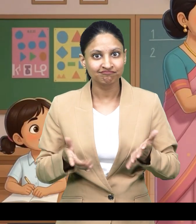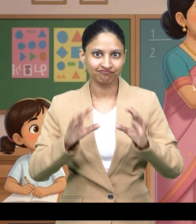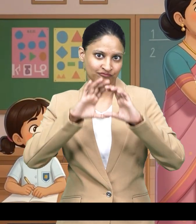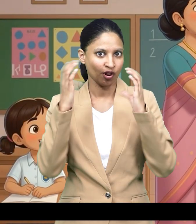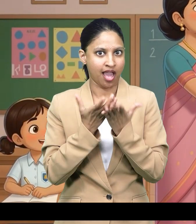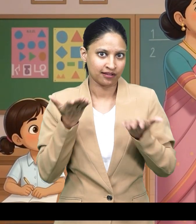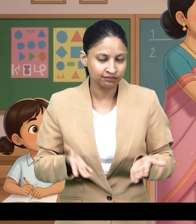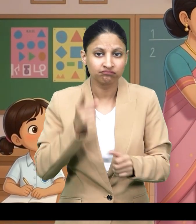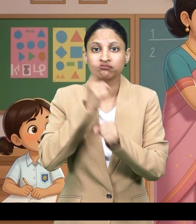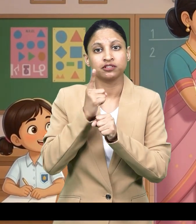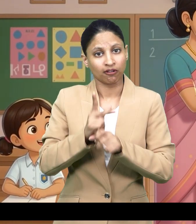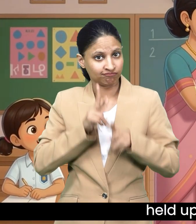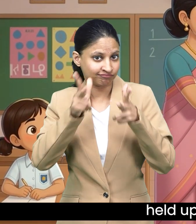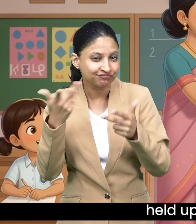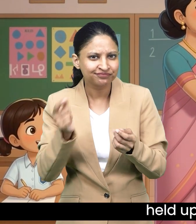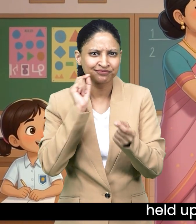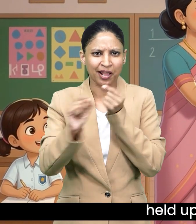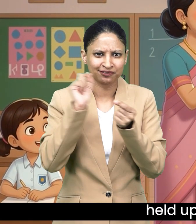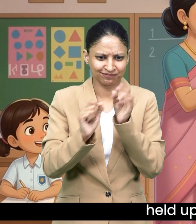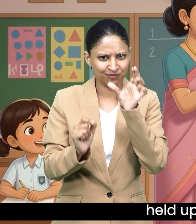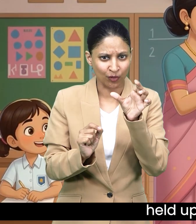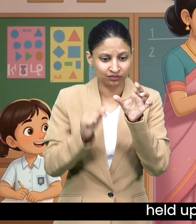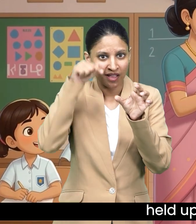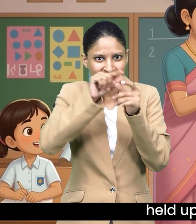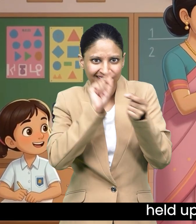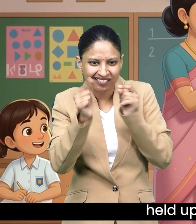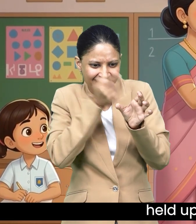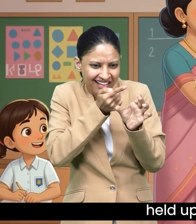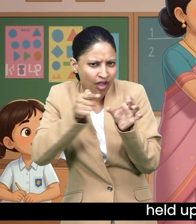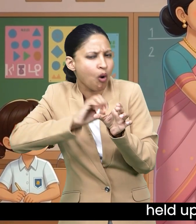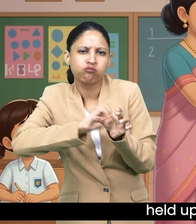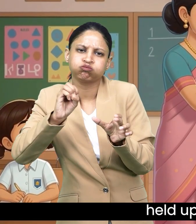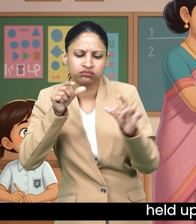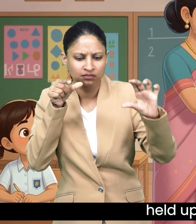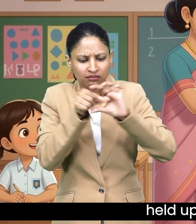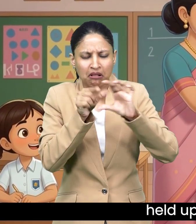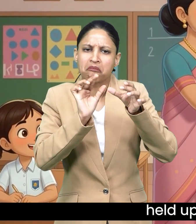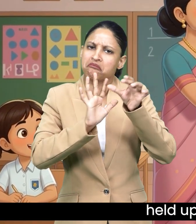In class, the teacher held up an empty matchbox and said,